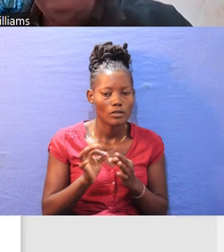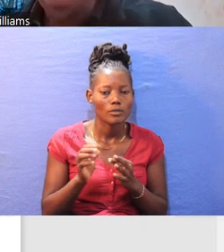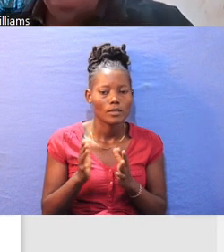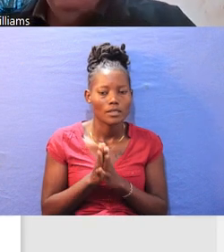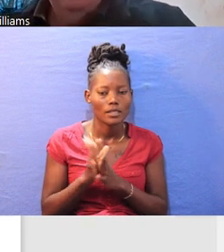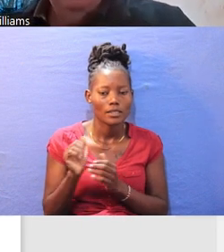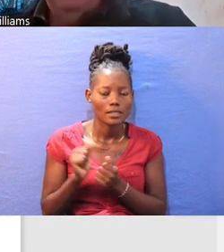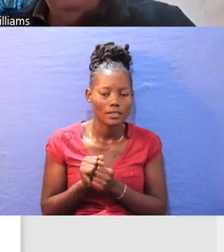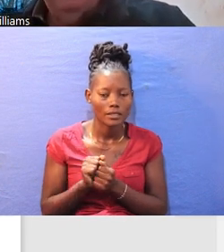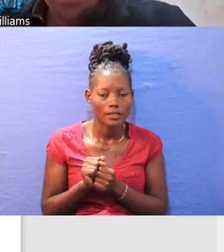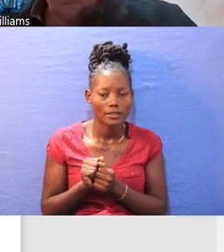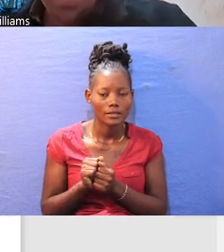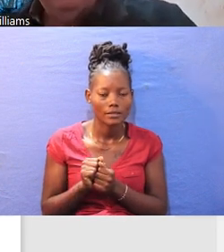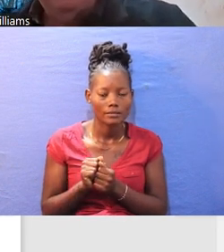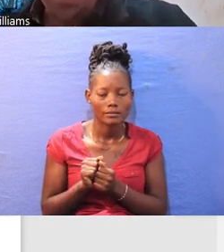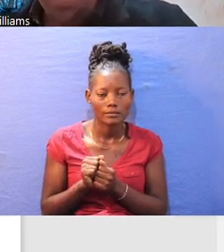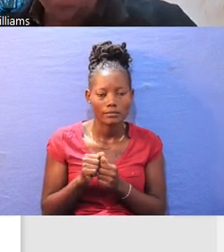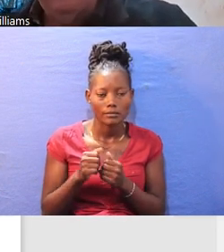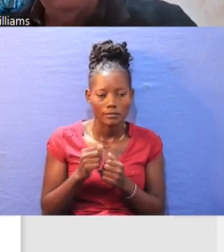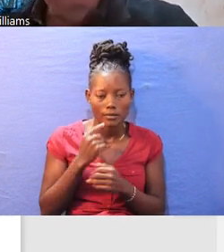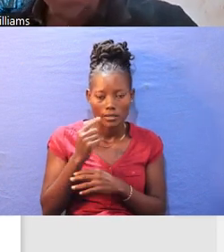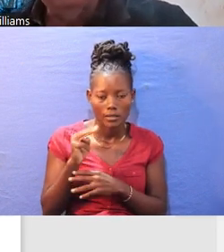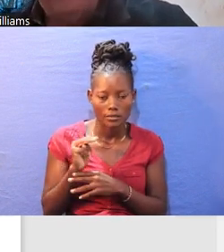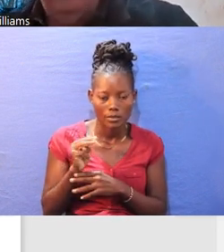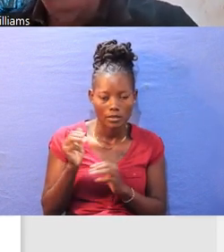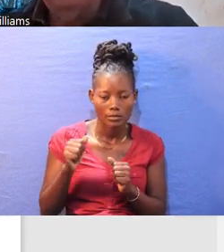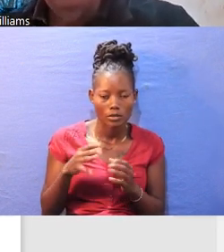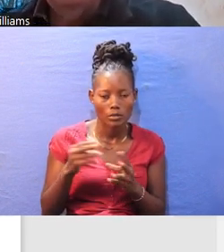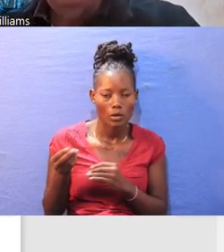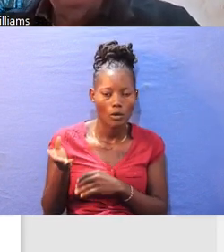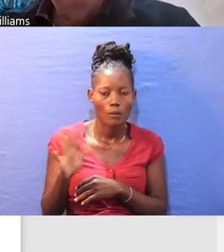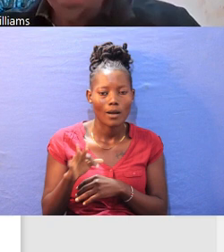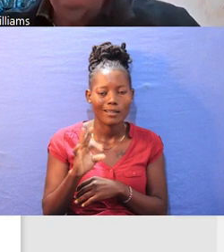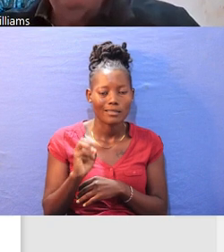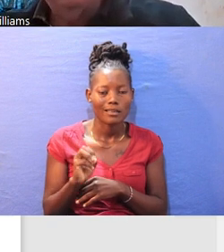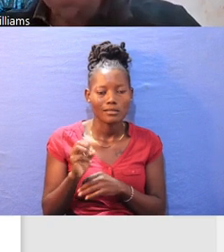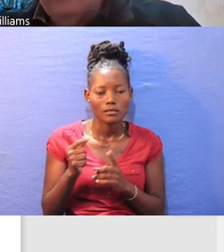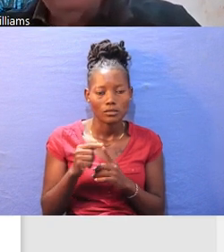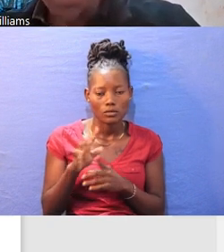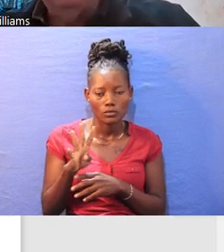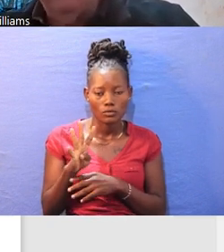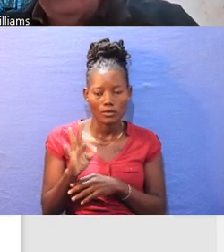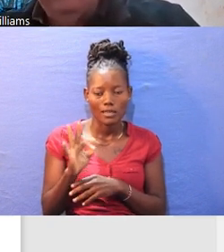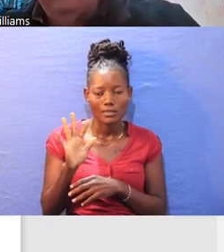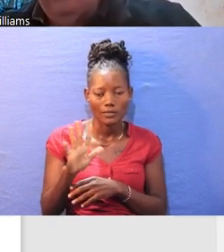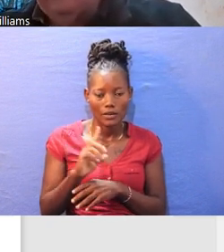full speed. A 10 flat 100 meter sprinter, it's going to take longer. So they may go back 30